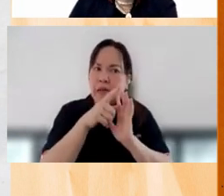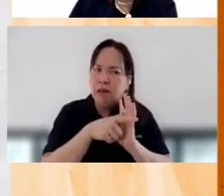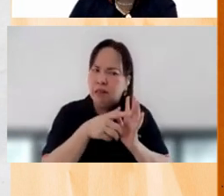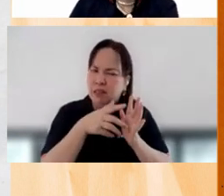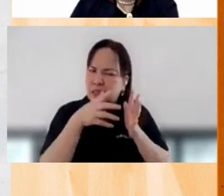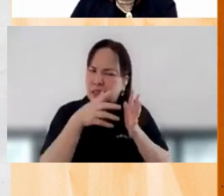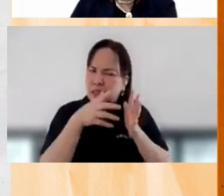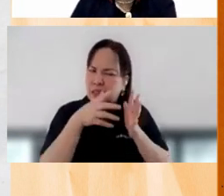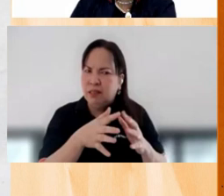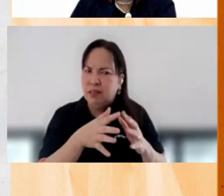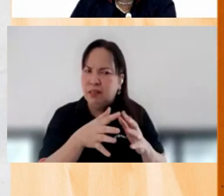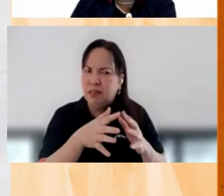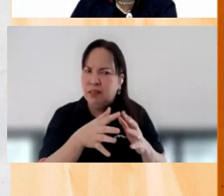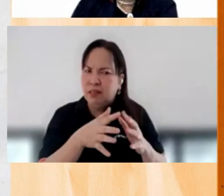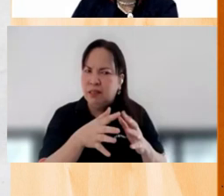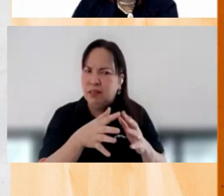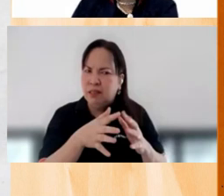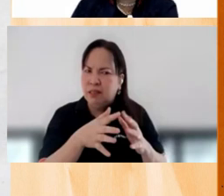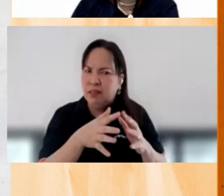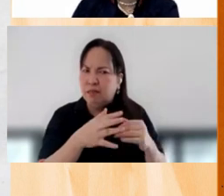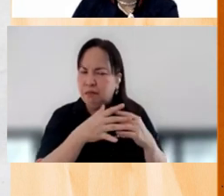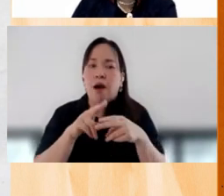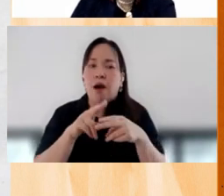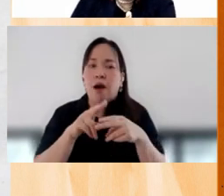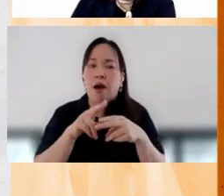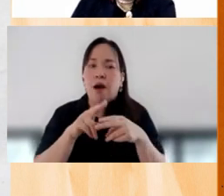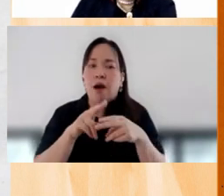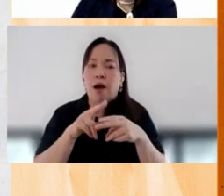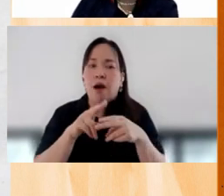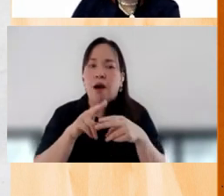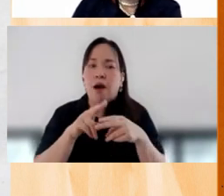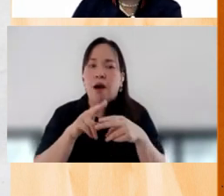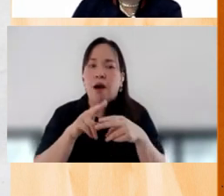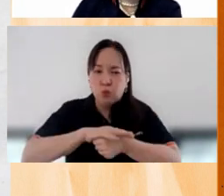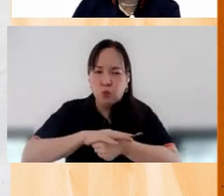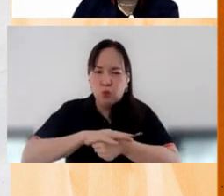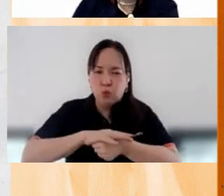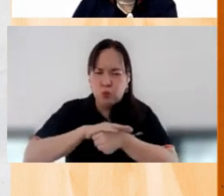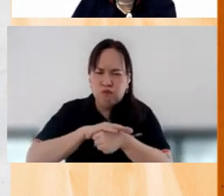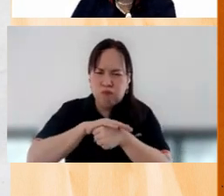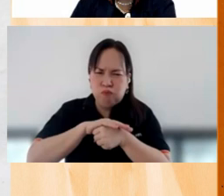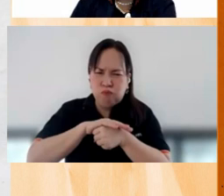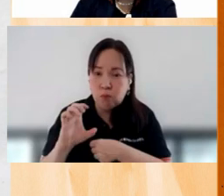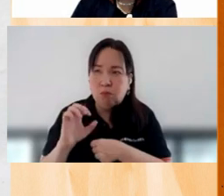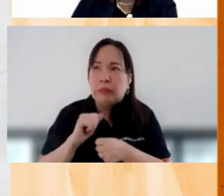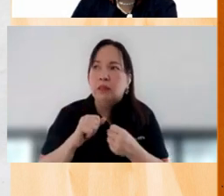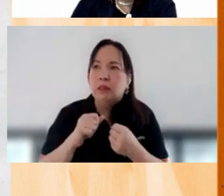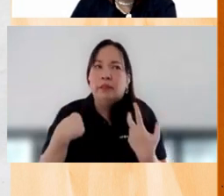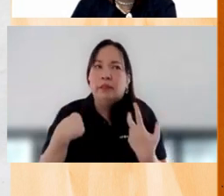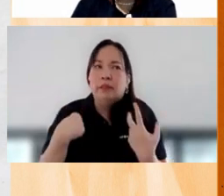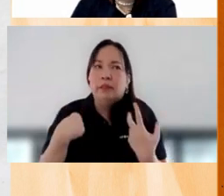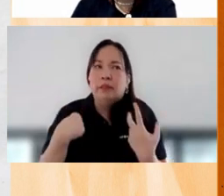Toxic stress from studies can damage the architecture of a developing brain of a child